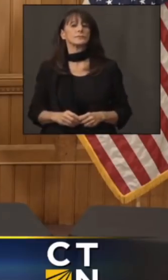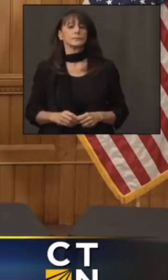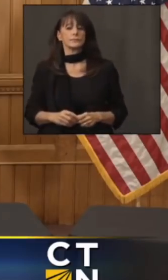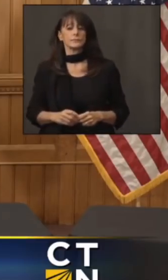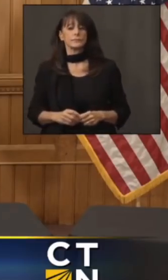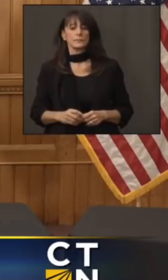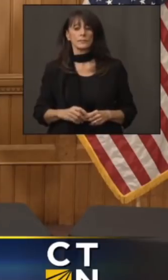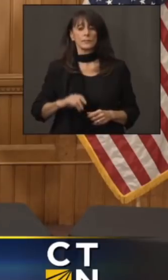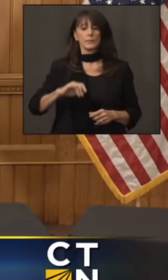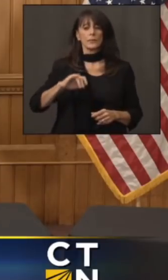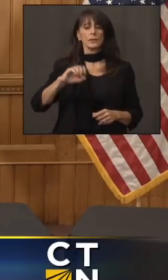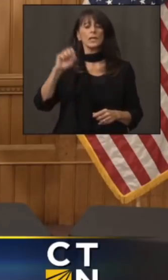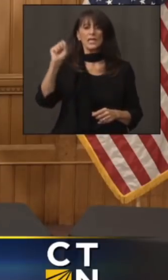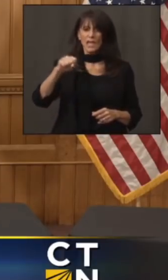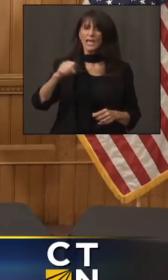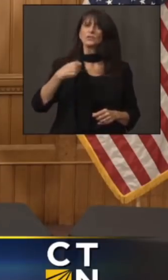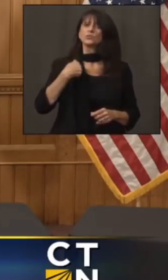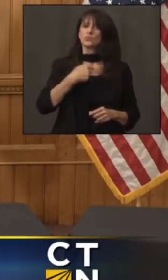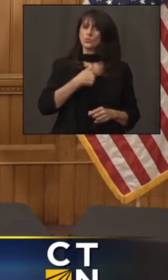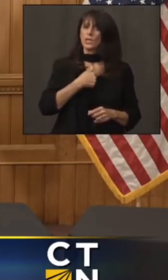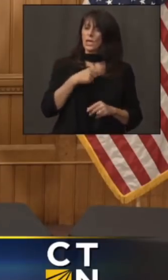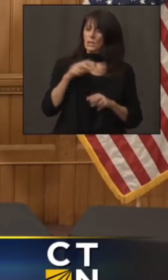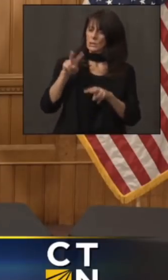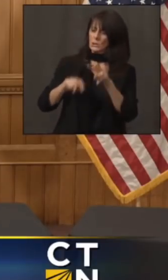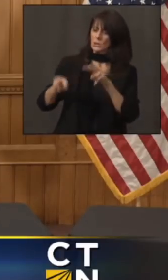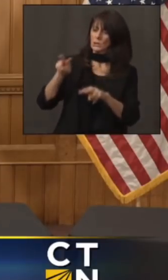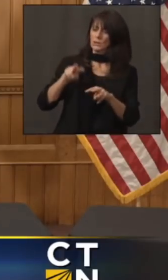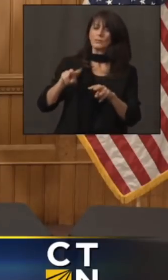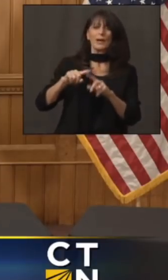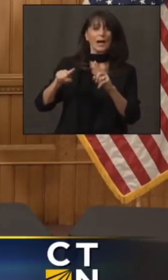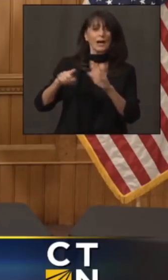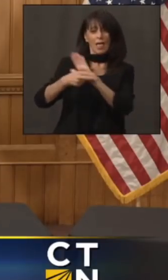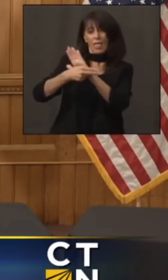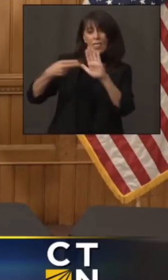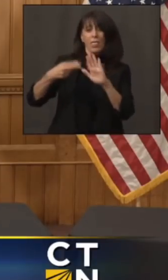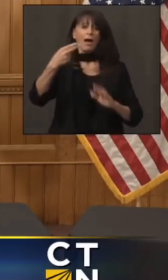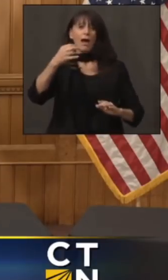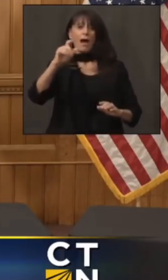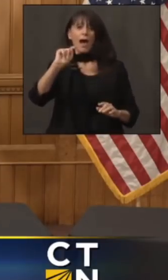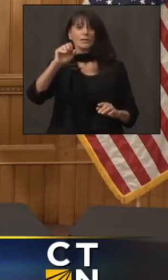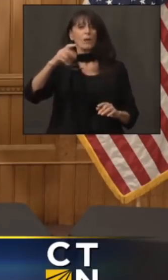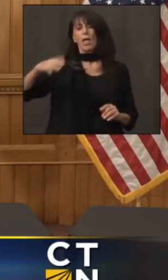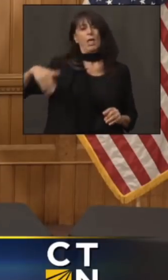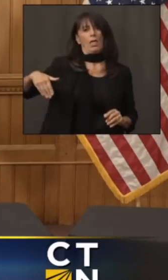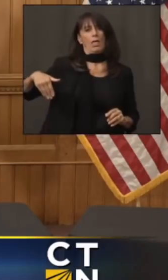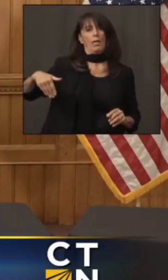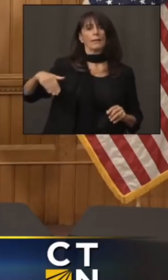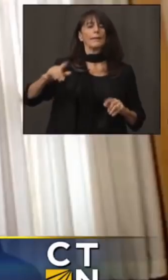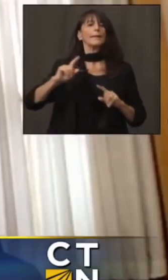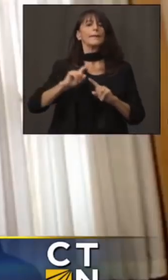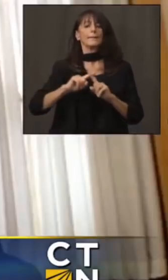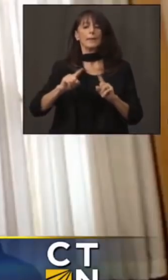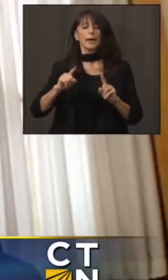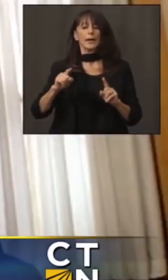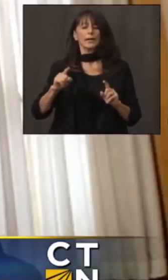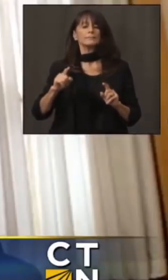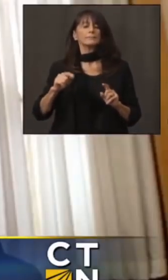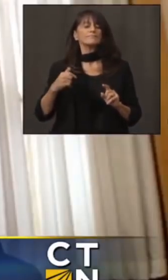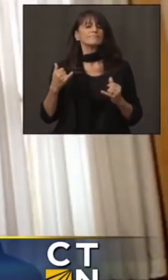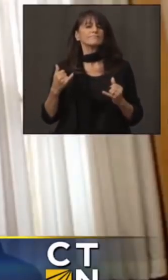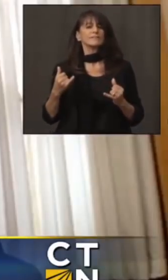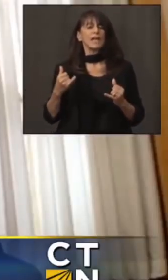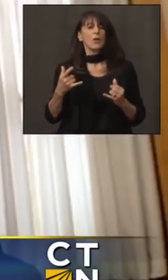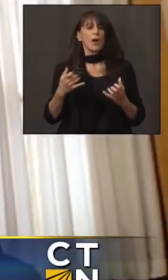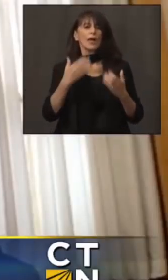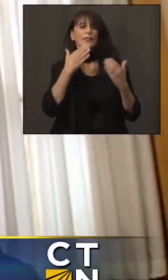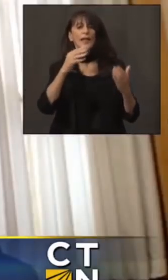We are watching it carefully. I think it's a little early to call it a hot spot, but I would like to take the opportunity to